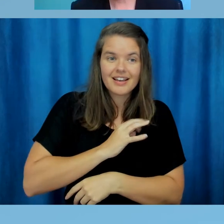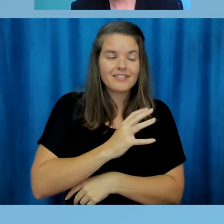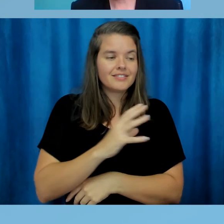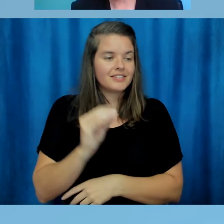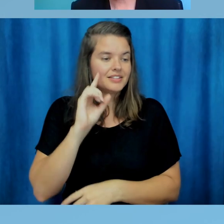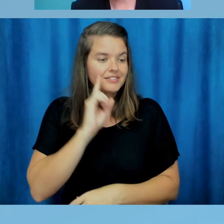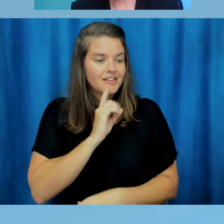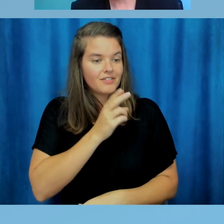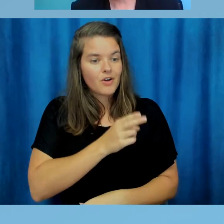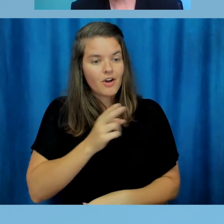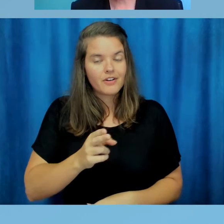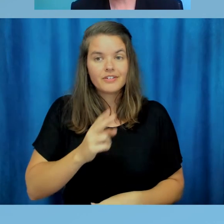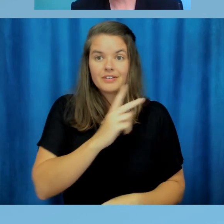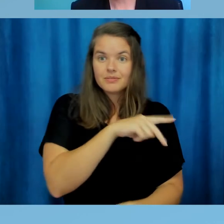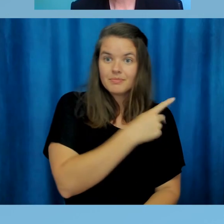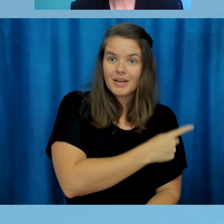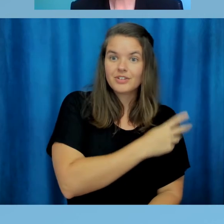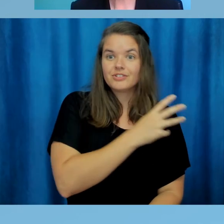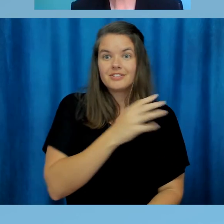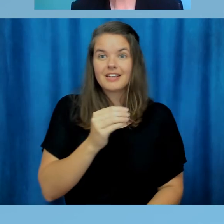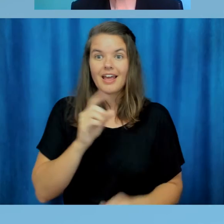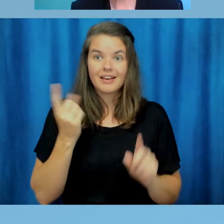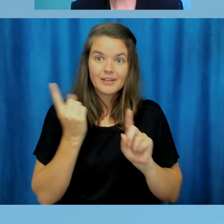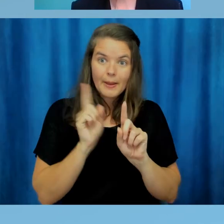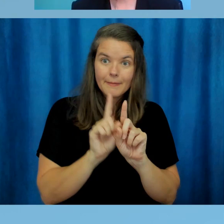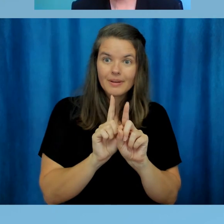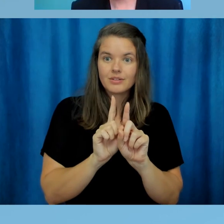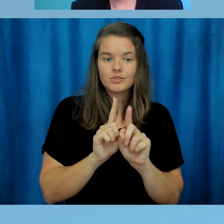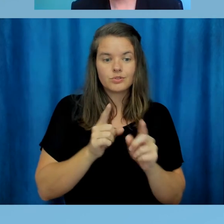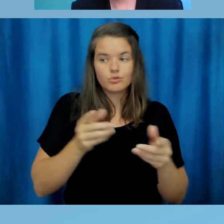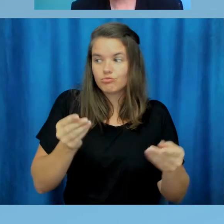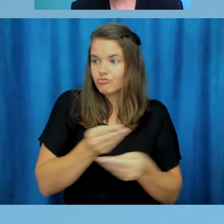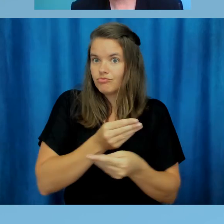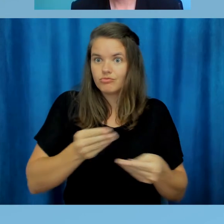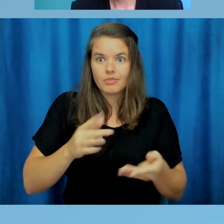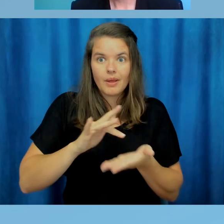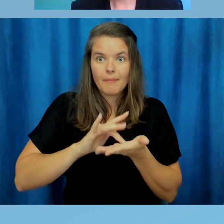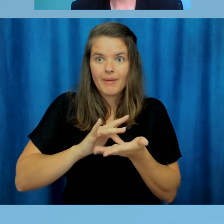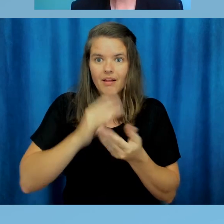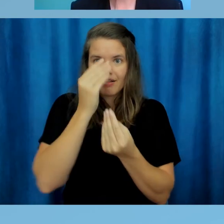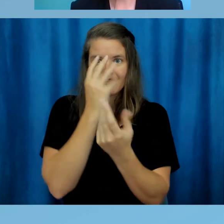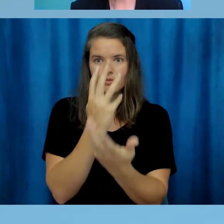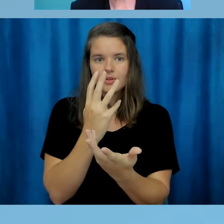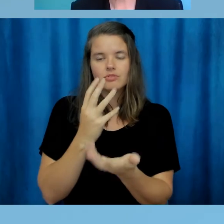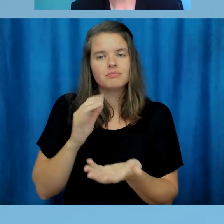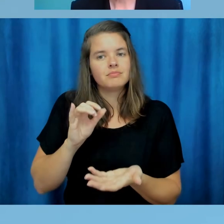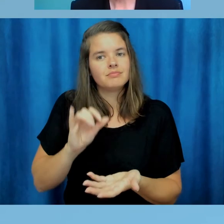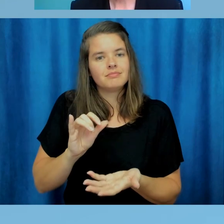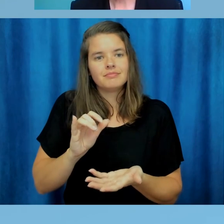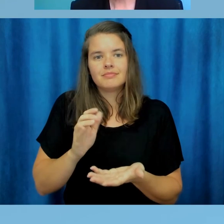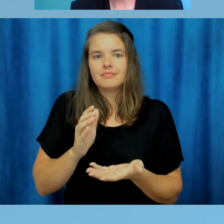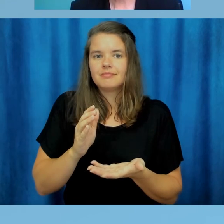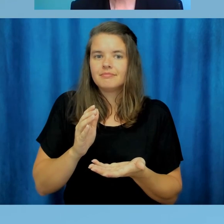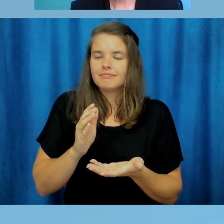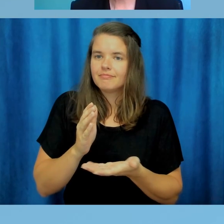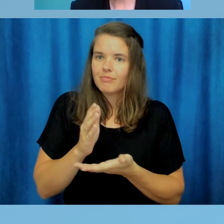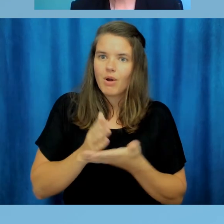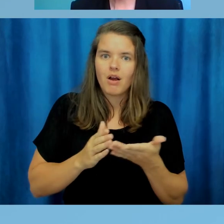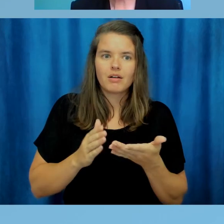and deaf and hard of hearing patients and companions to exchange medical information is really part